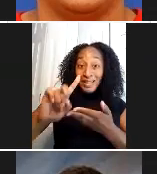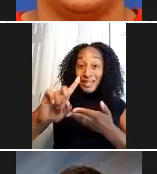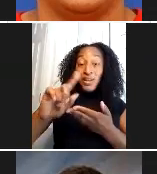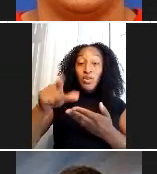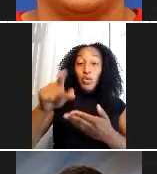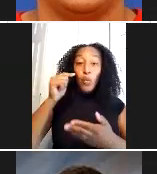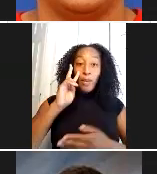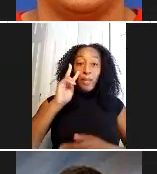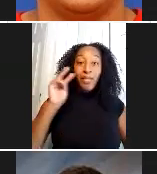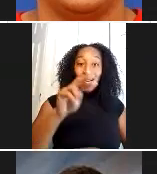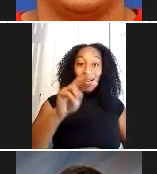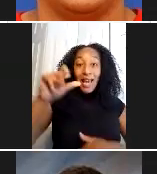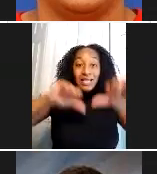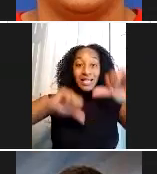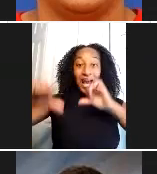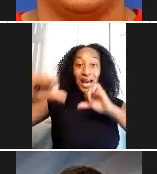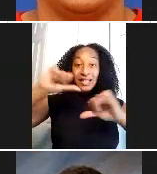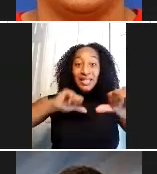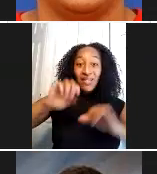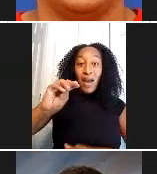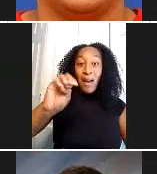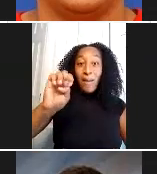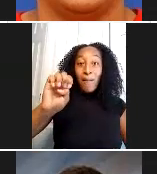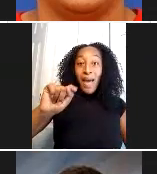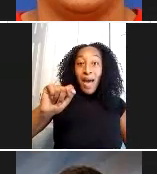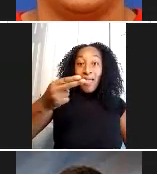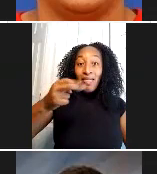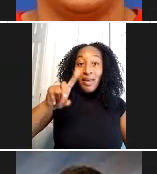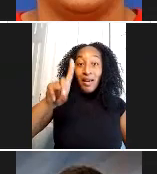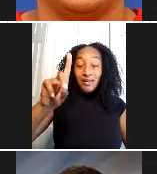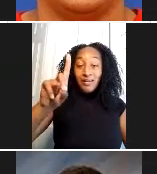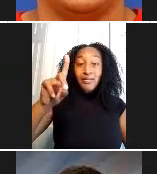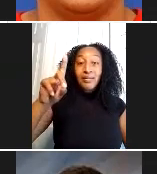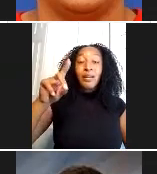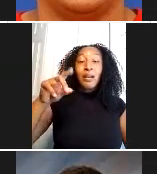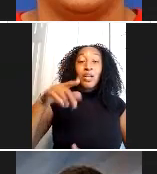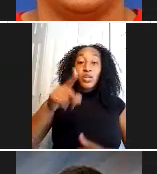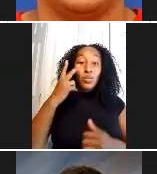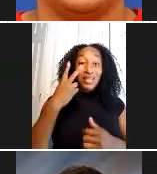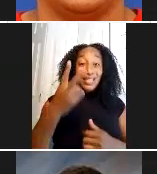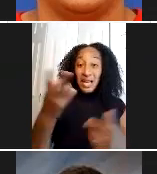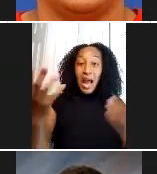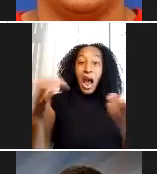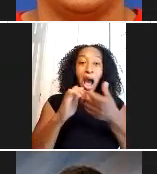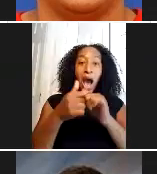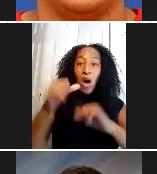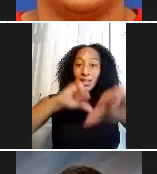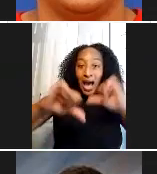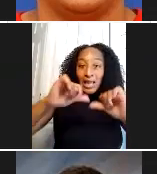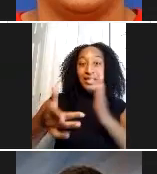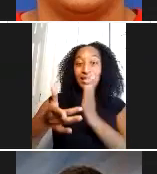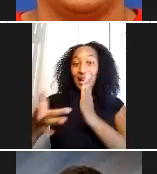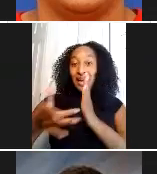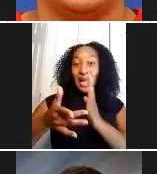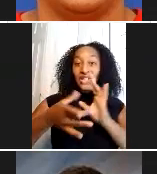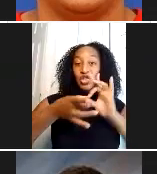method. We'll look at the relationship between science and technology. We'll get to